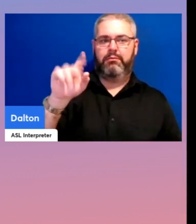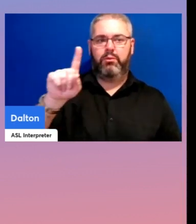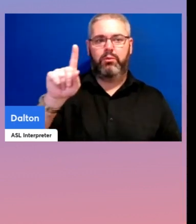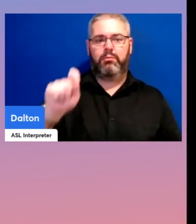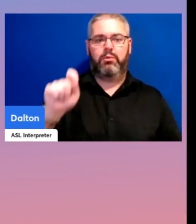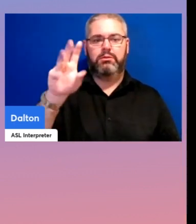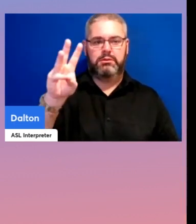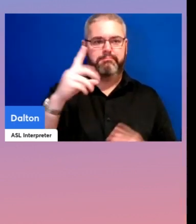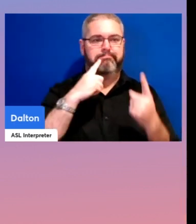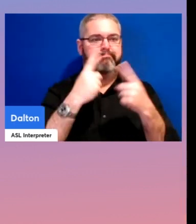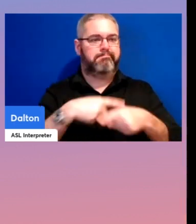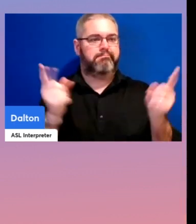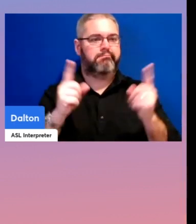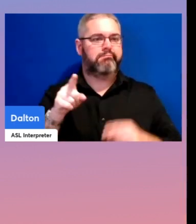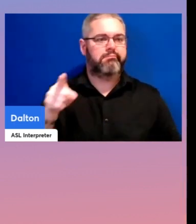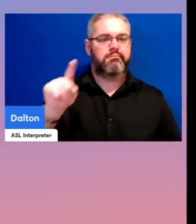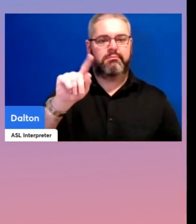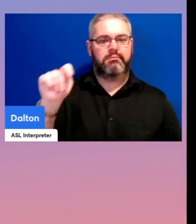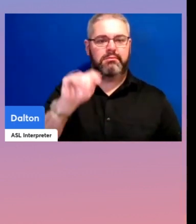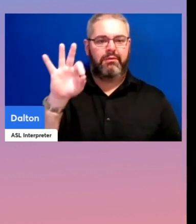enhanced in Terraform 1.7.